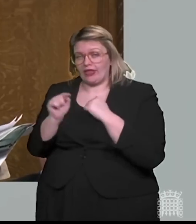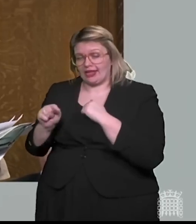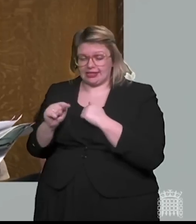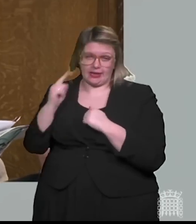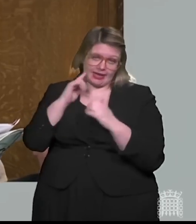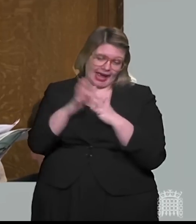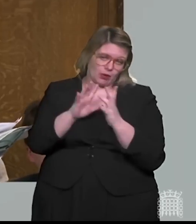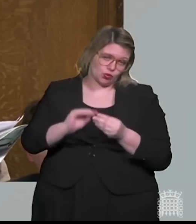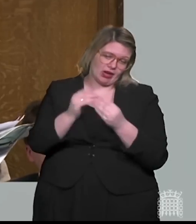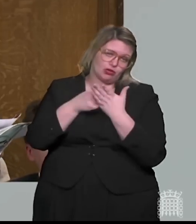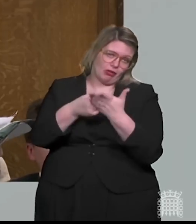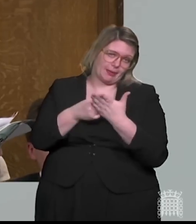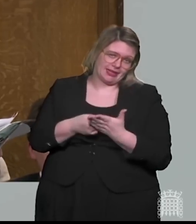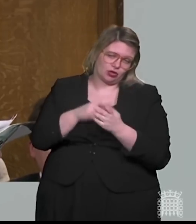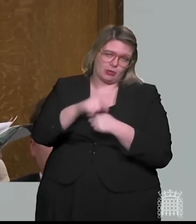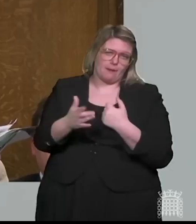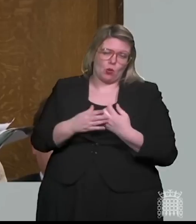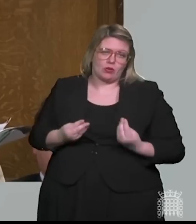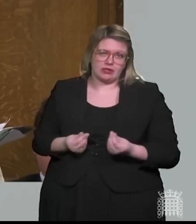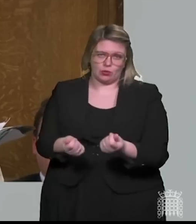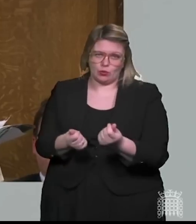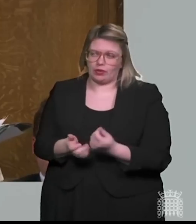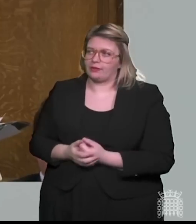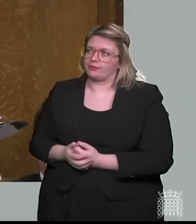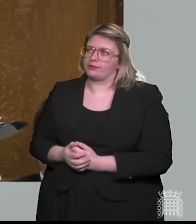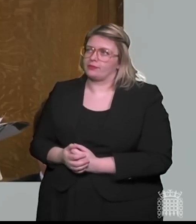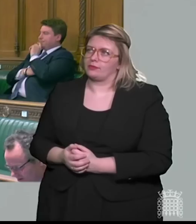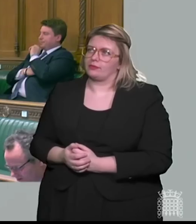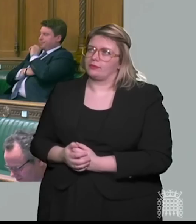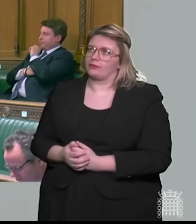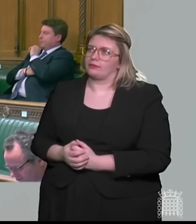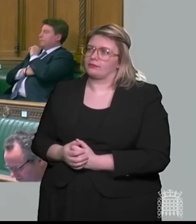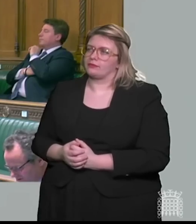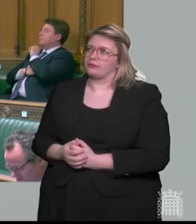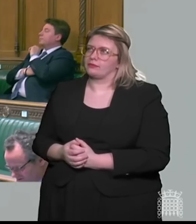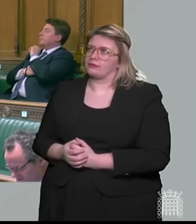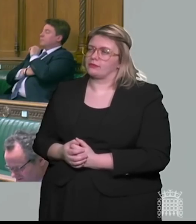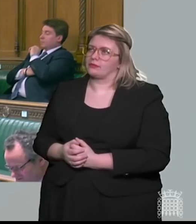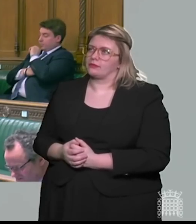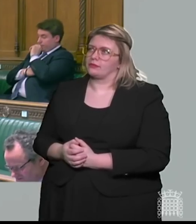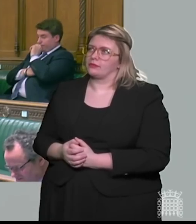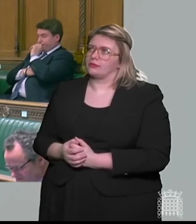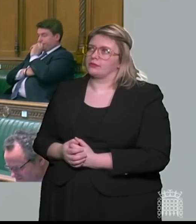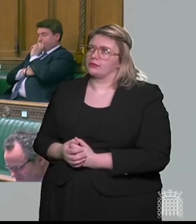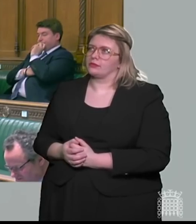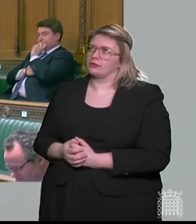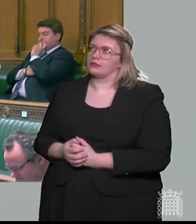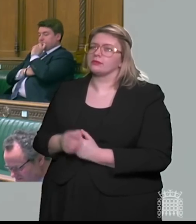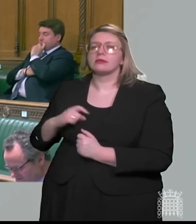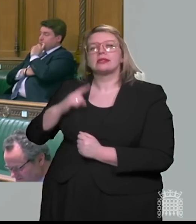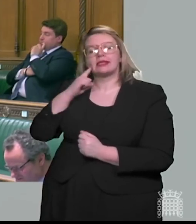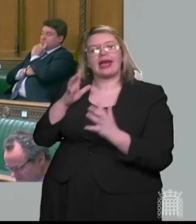to find recommendations to smooth some of these cliff edges and distortions. And the Chancellor can see how these work